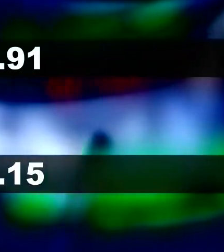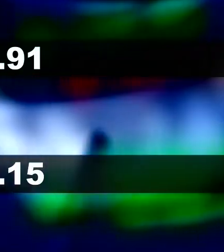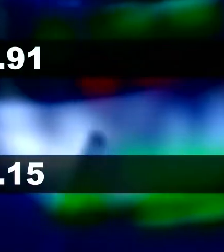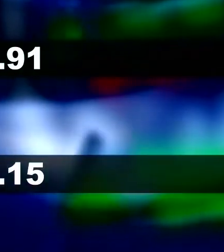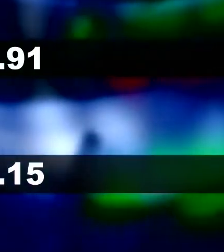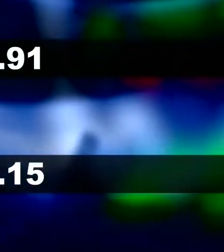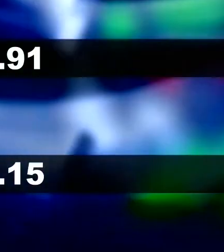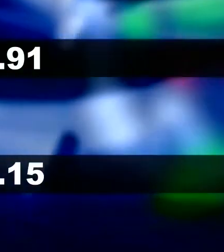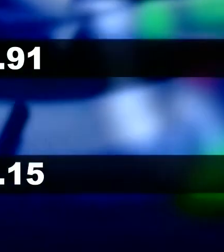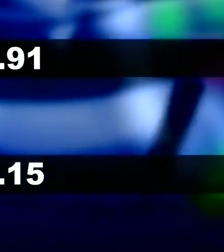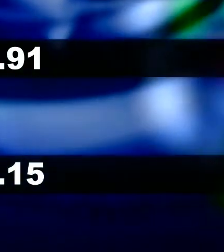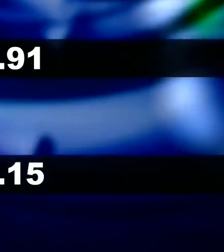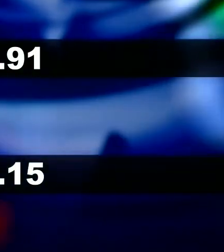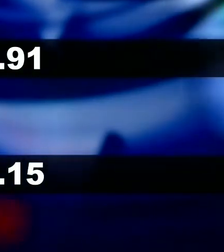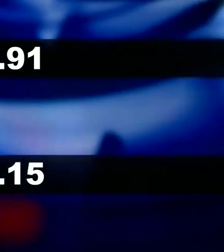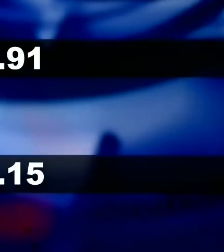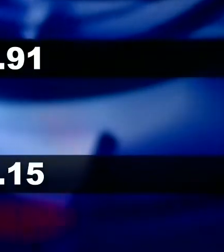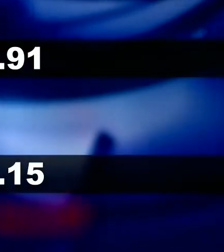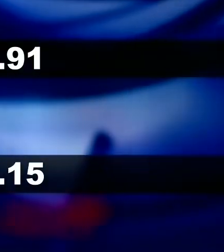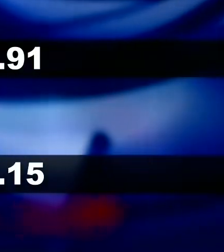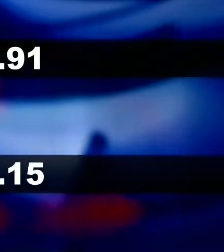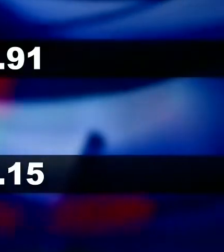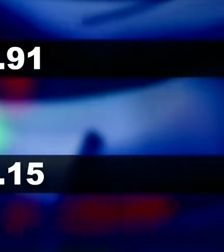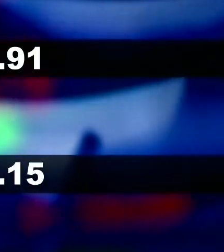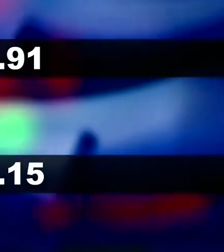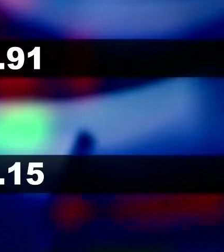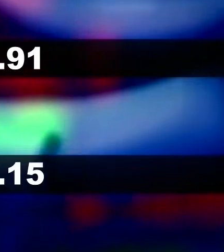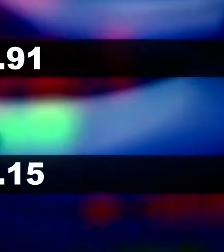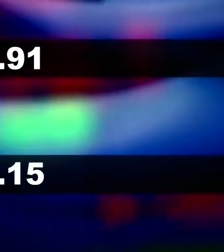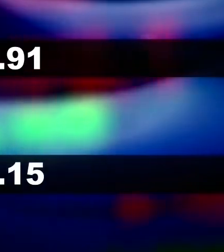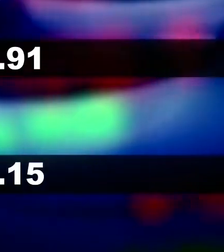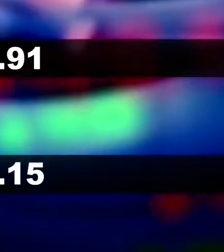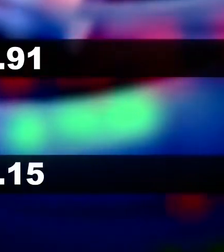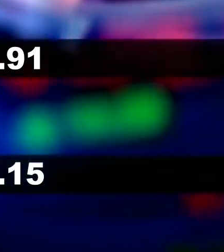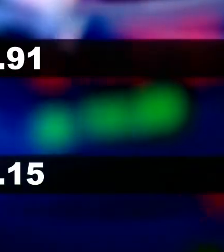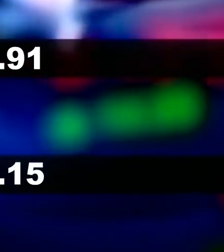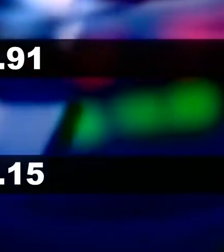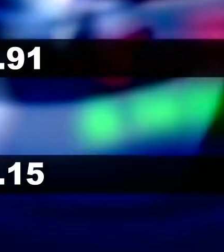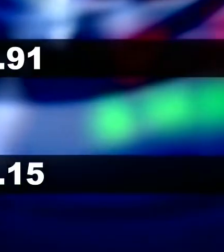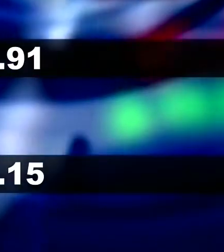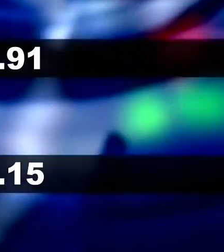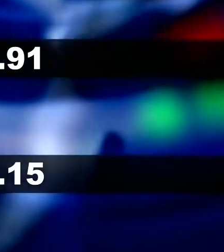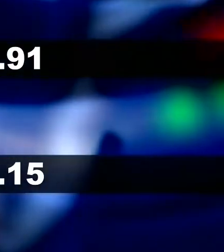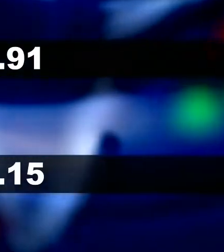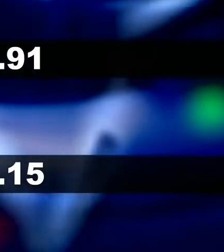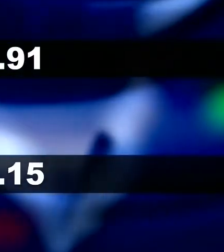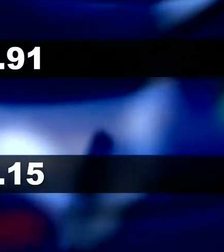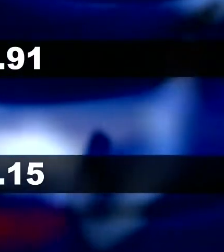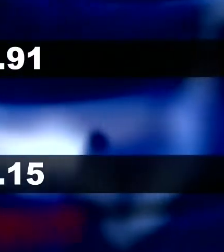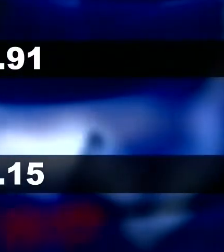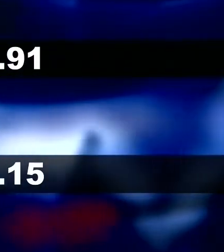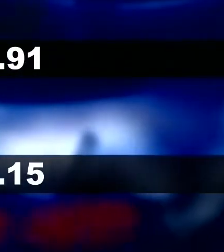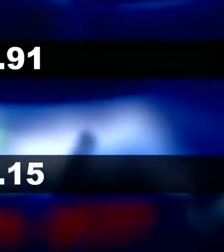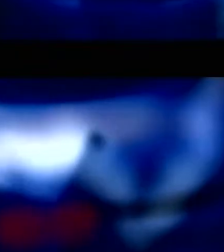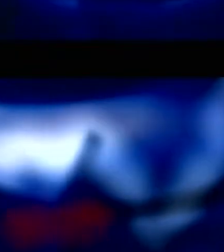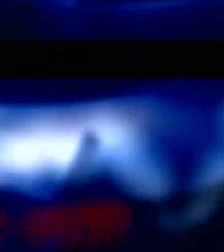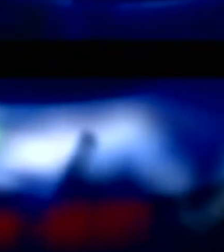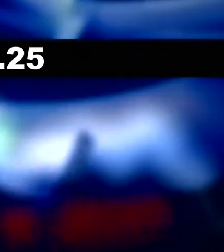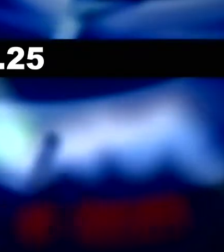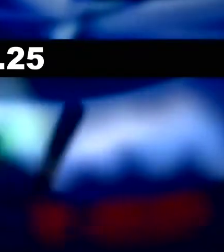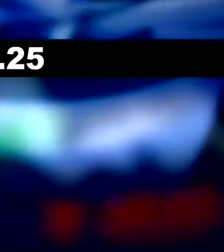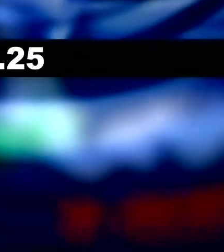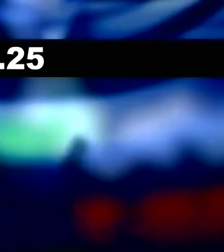$1,152,879.91, and they were followed by Sagicor Financial Corporation Limited and Trinidad and Tobago NGL Limited. And here